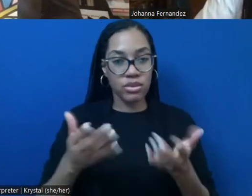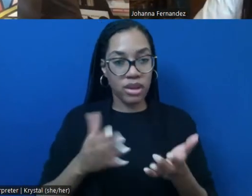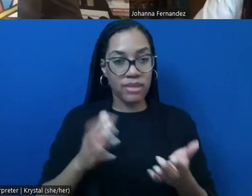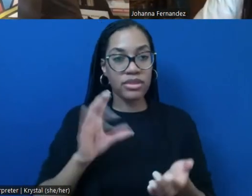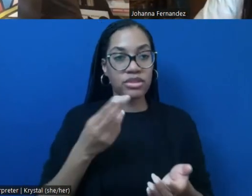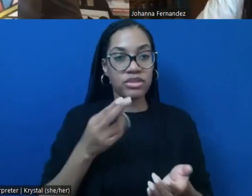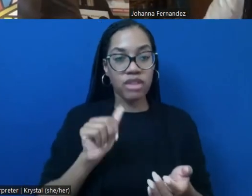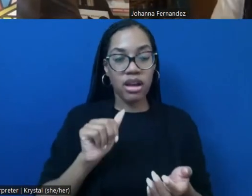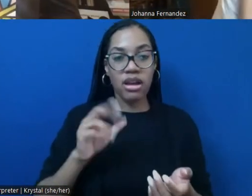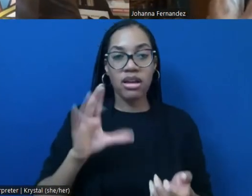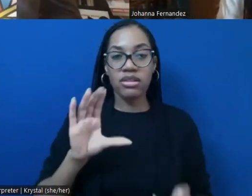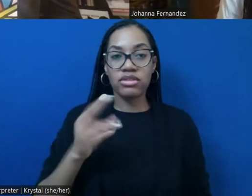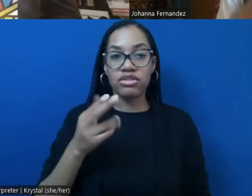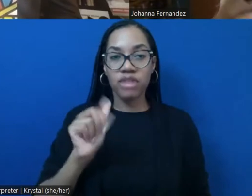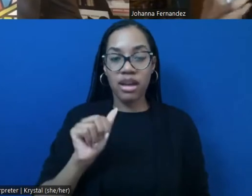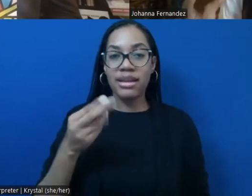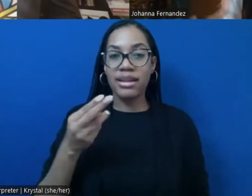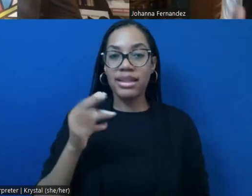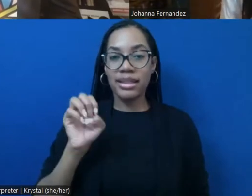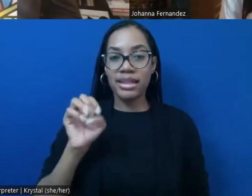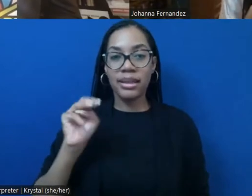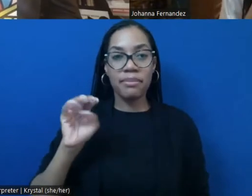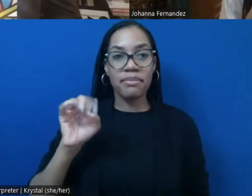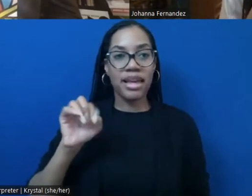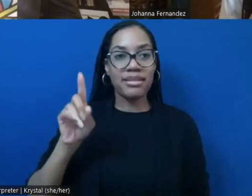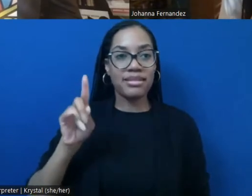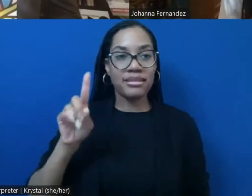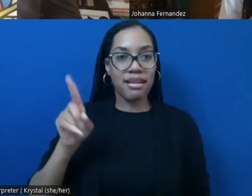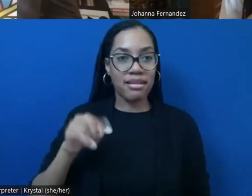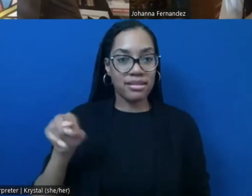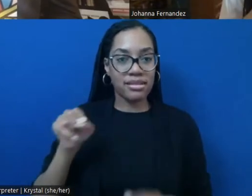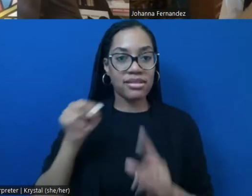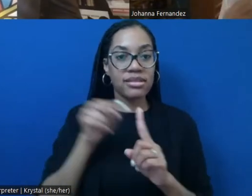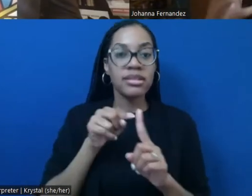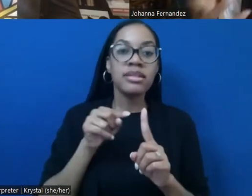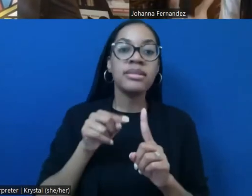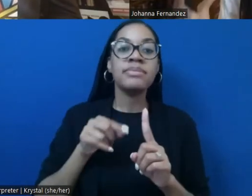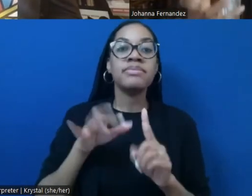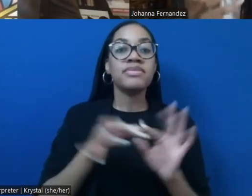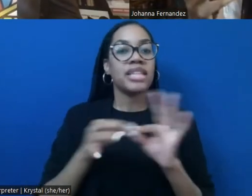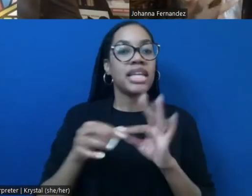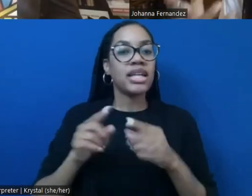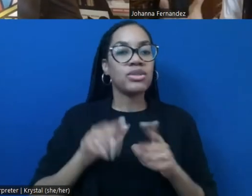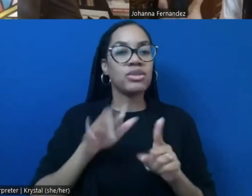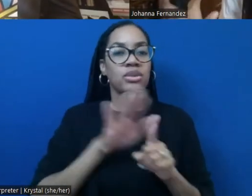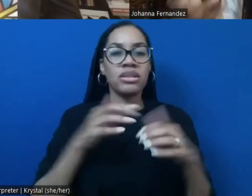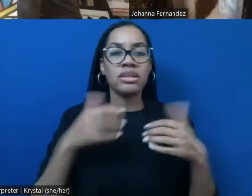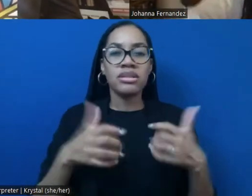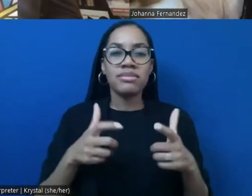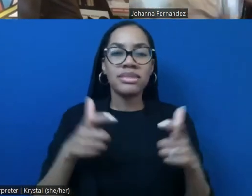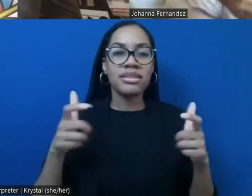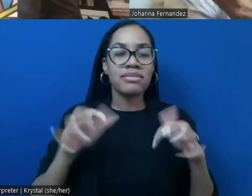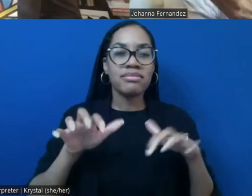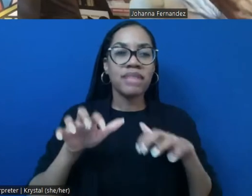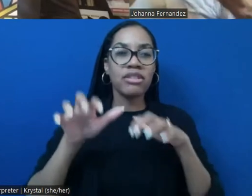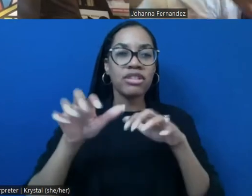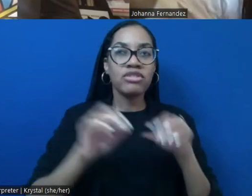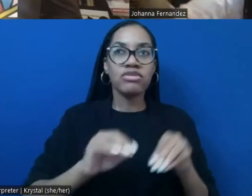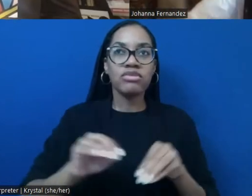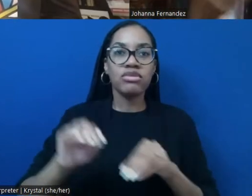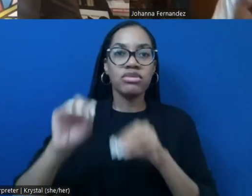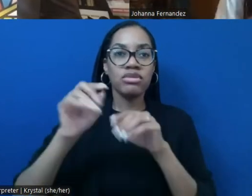Jimenez and his transformation, of course, in the context of this mass migration of Puerto Ricans from the